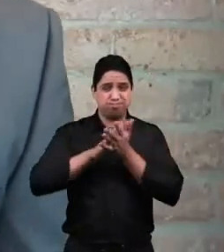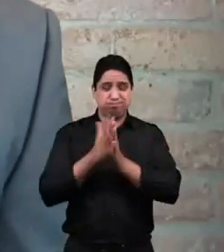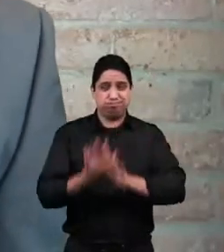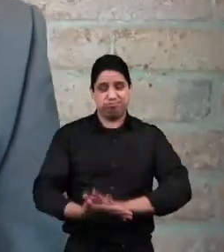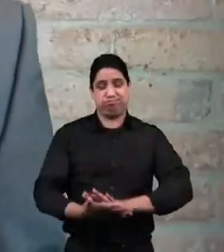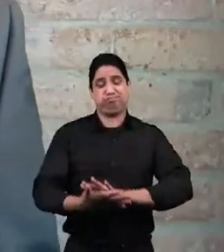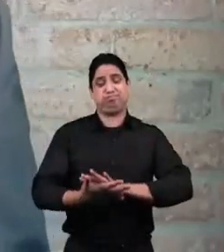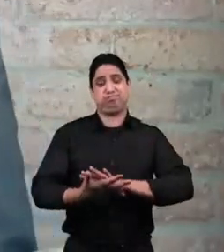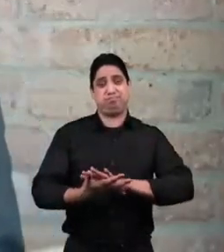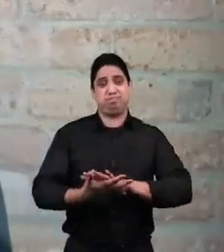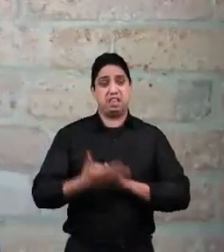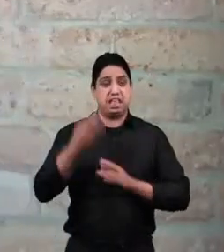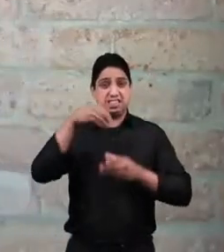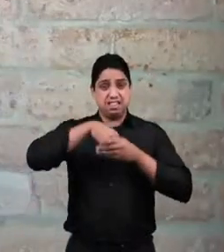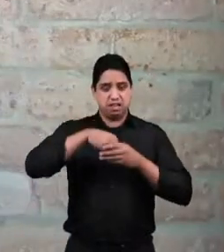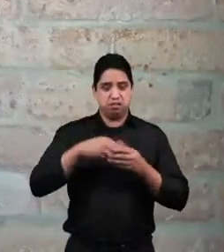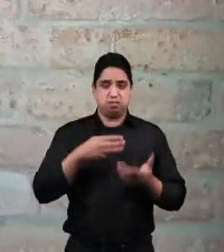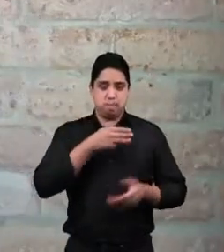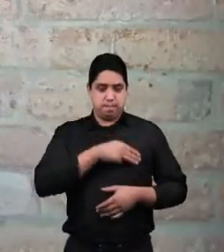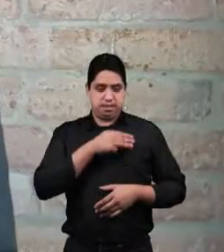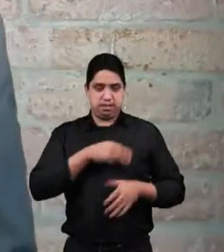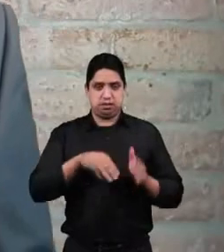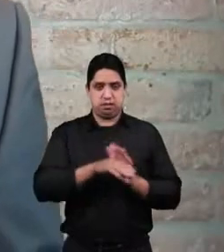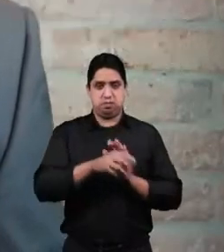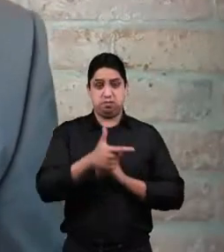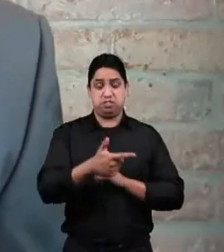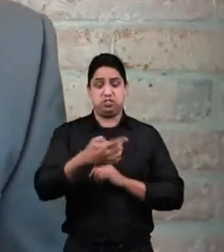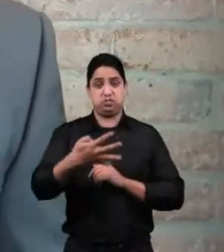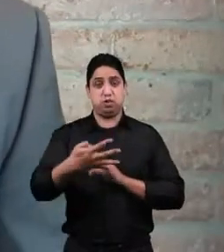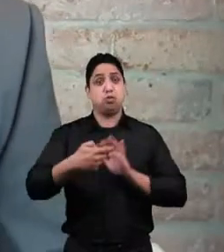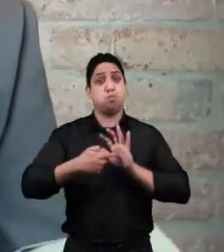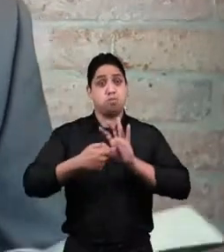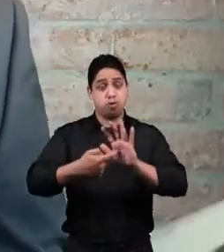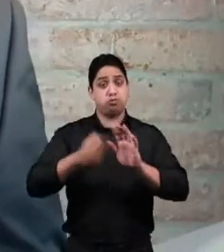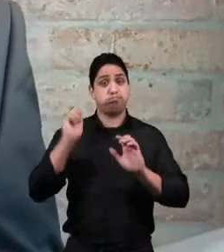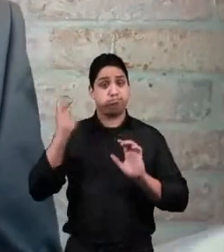is destroyed. The signs of the gospel